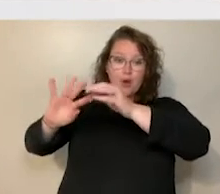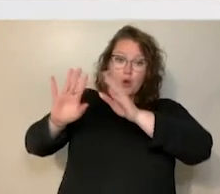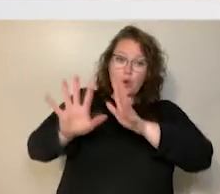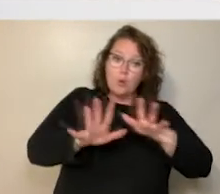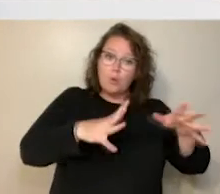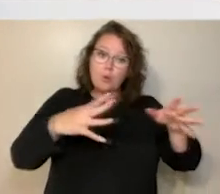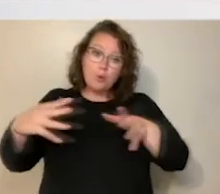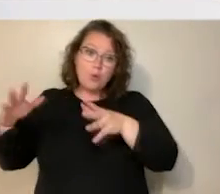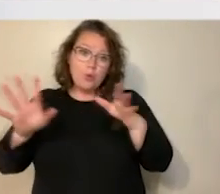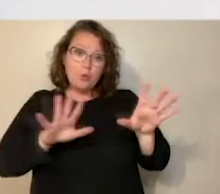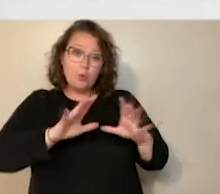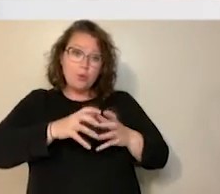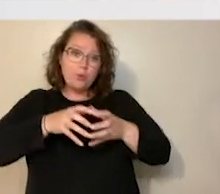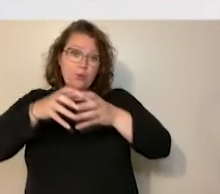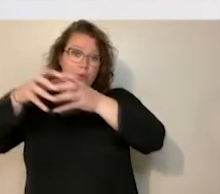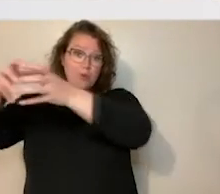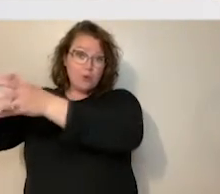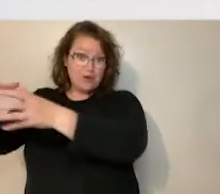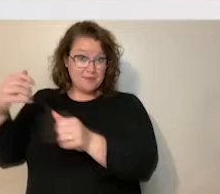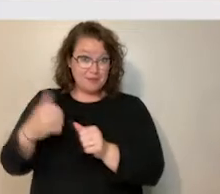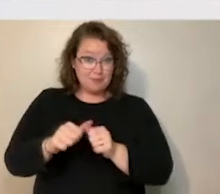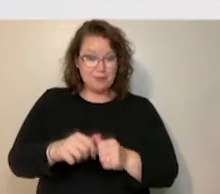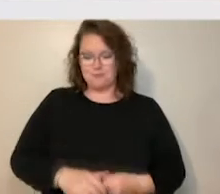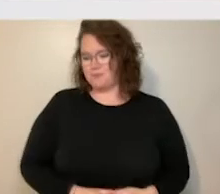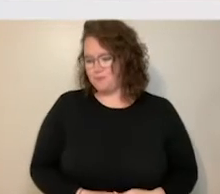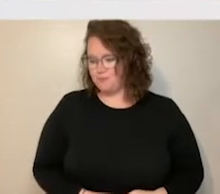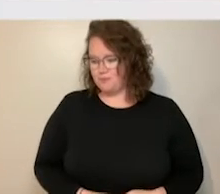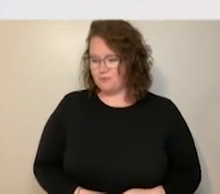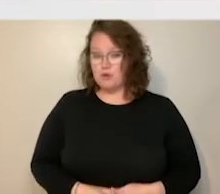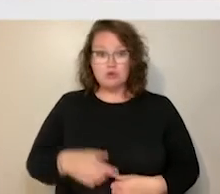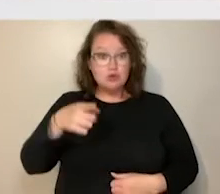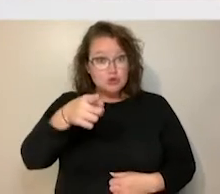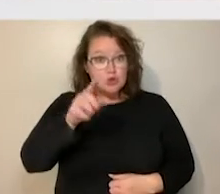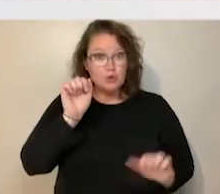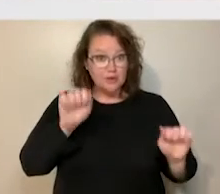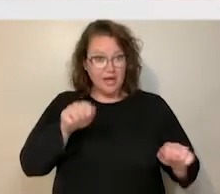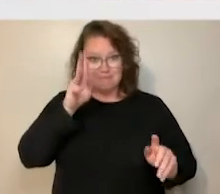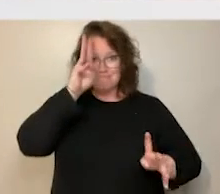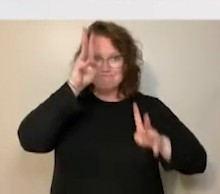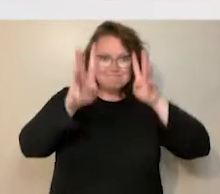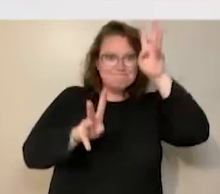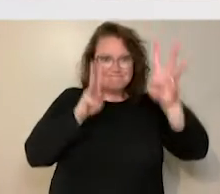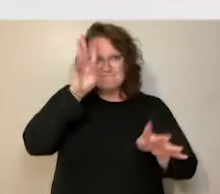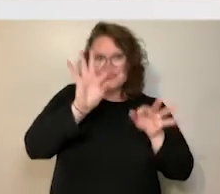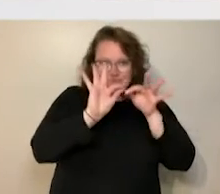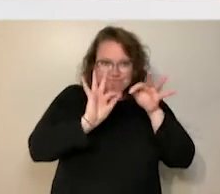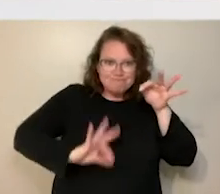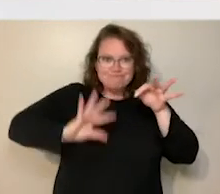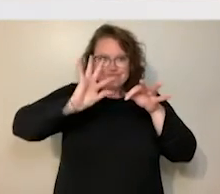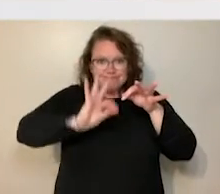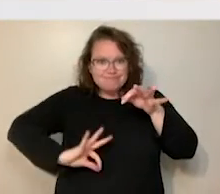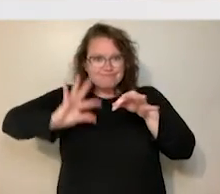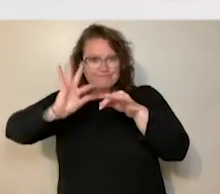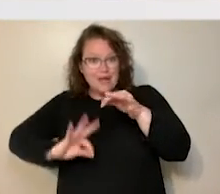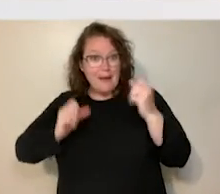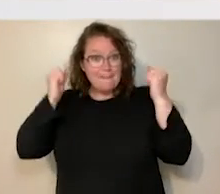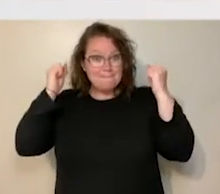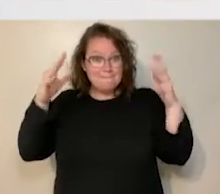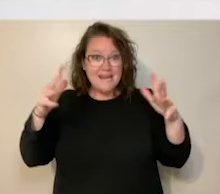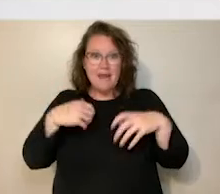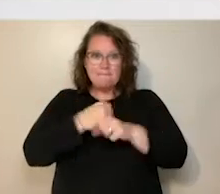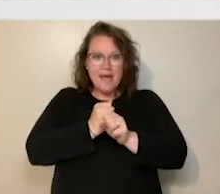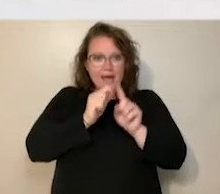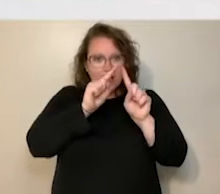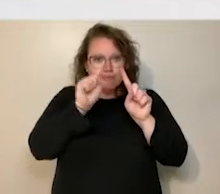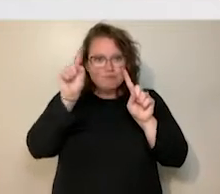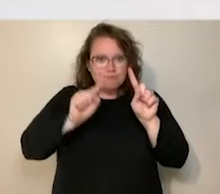away? All right, this is the part where you can really be creative, get lots of strings, make a cool spider